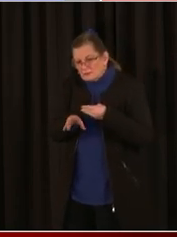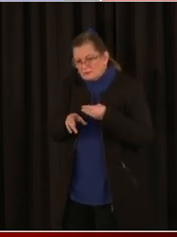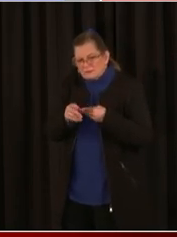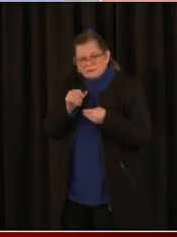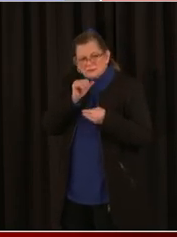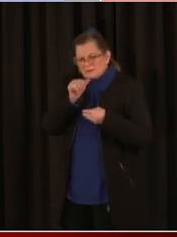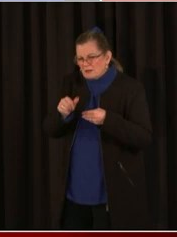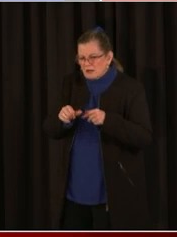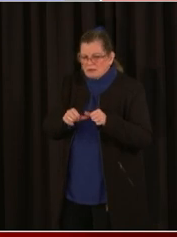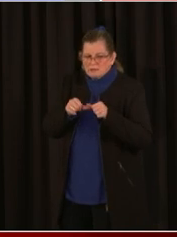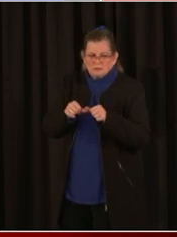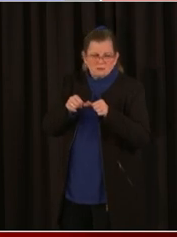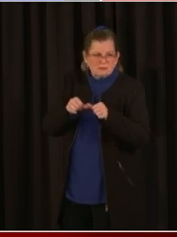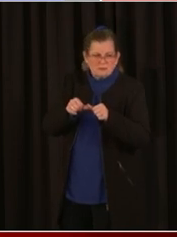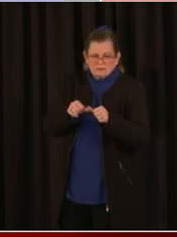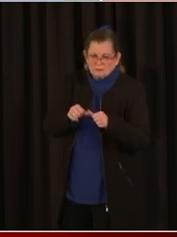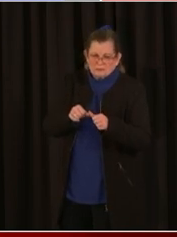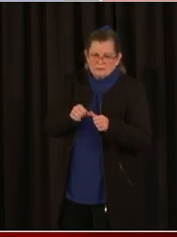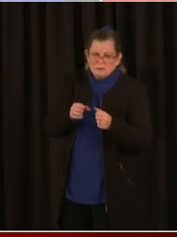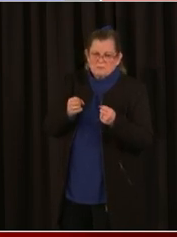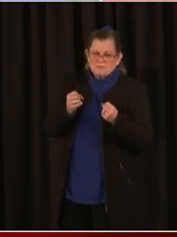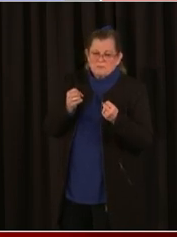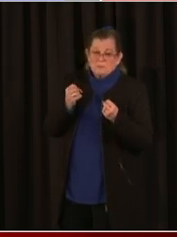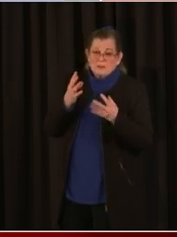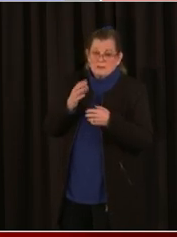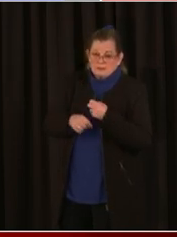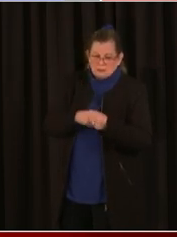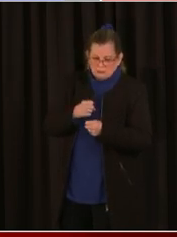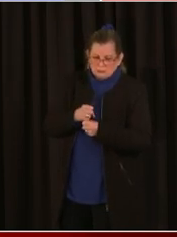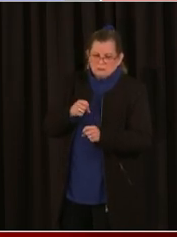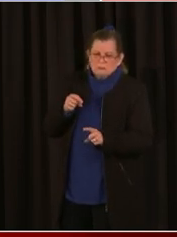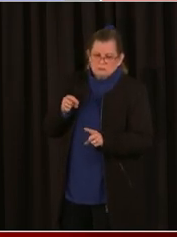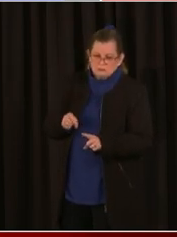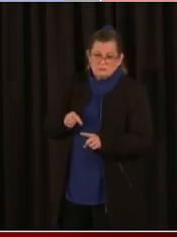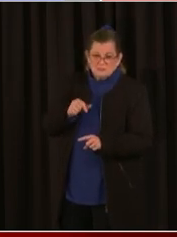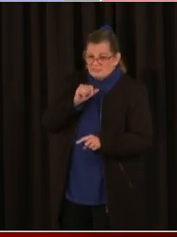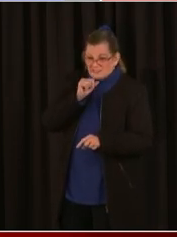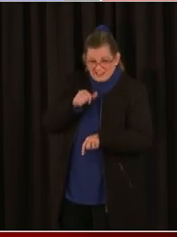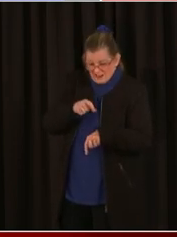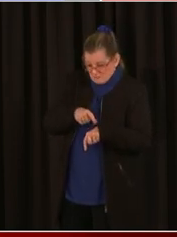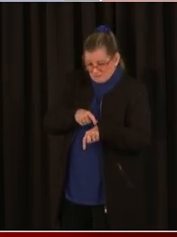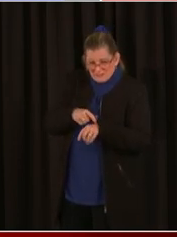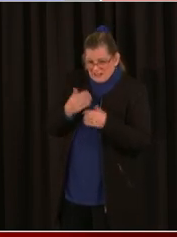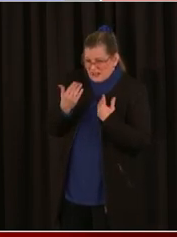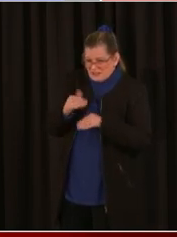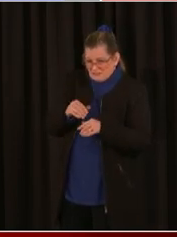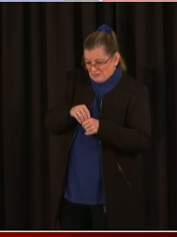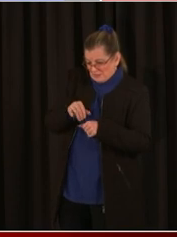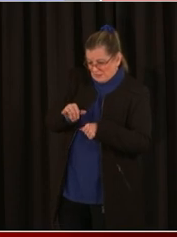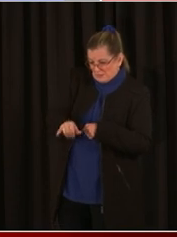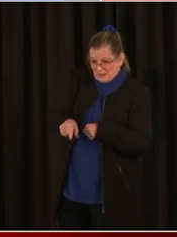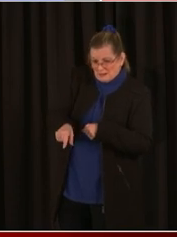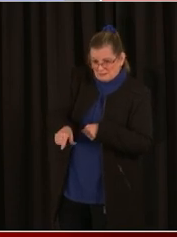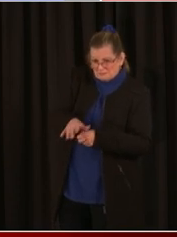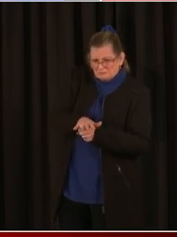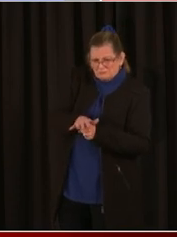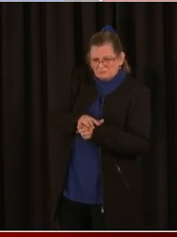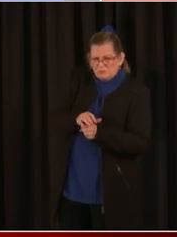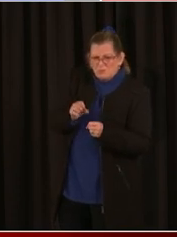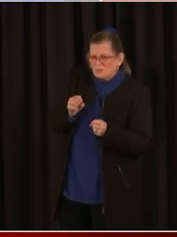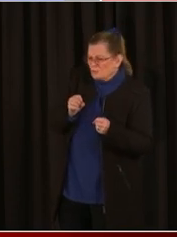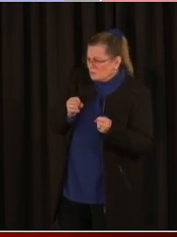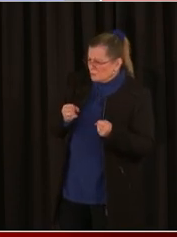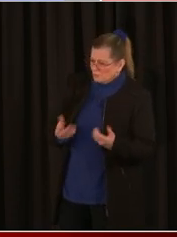on for years and years. There is not a time limit in the Home Rule Act, but so